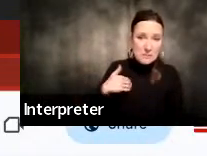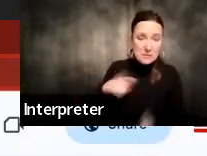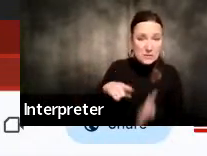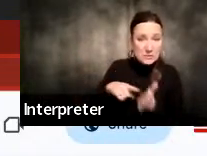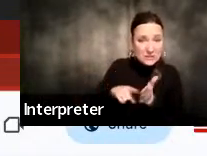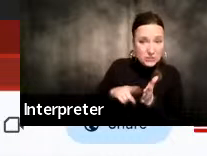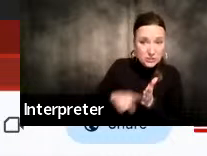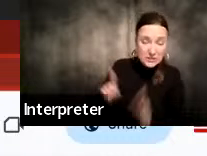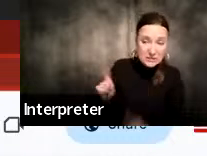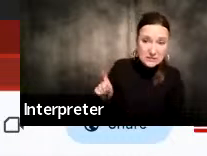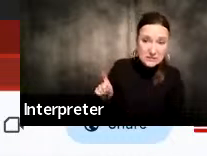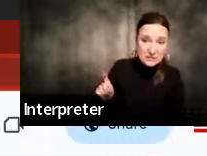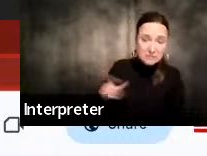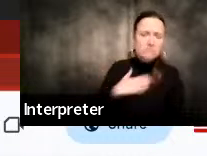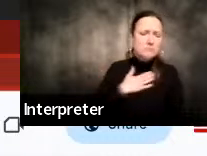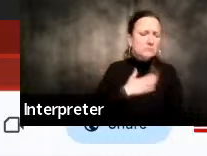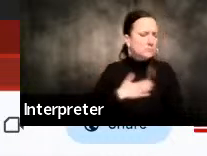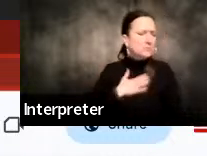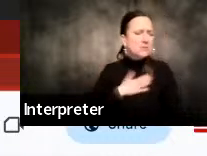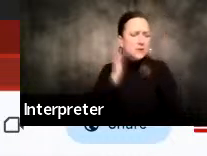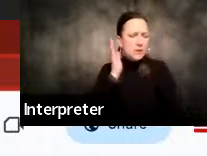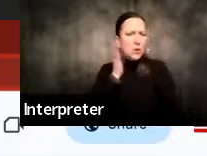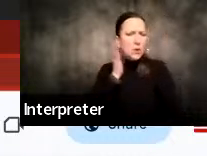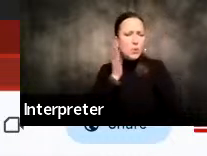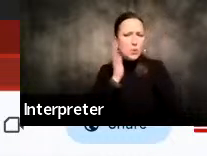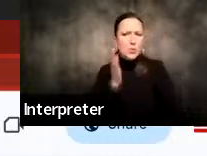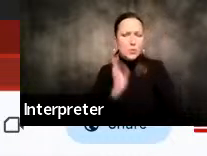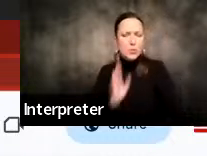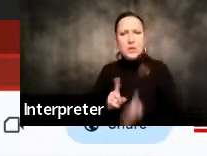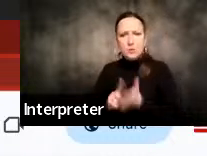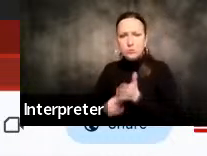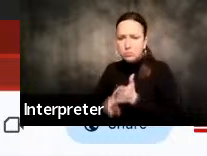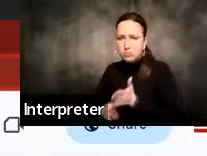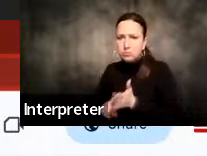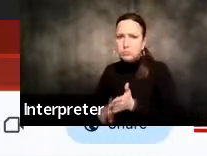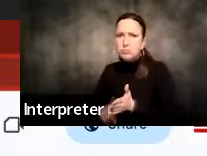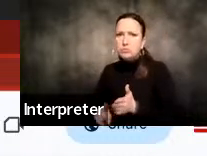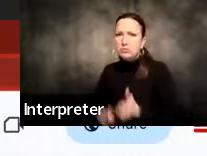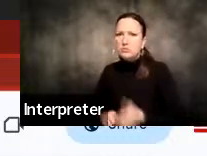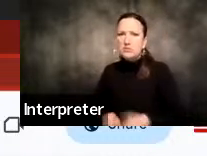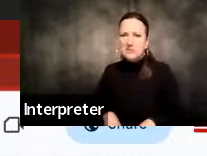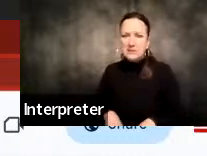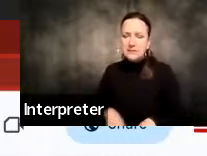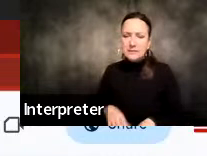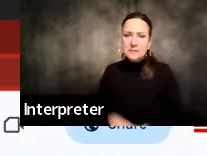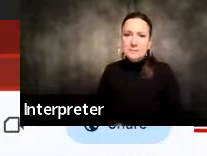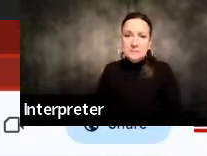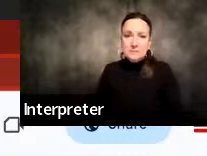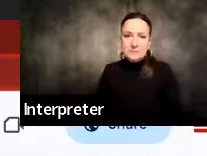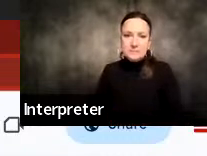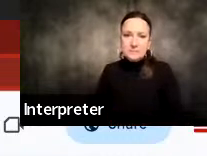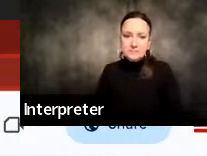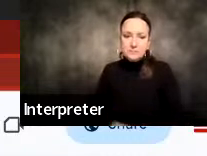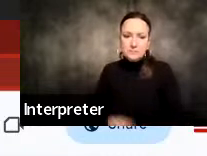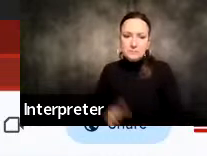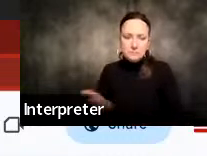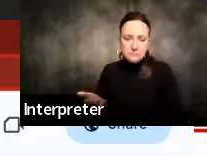please? Yeah, because folks in look into Union Market that are that need the sidewalks